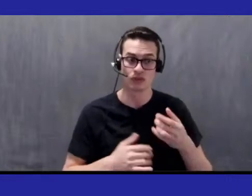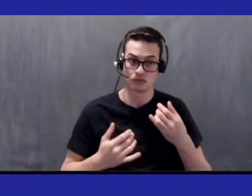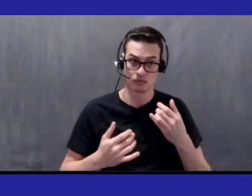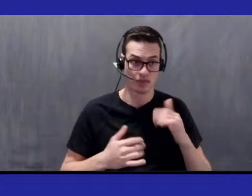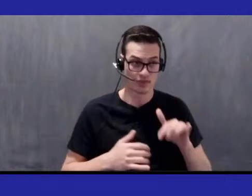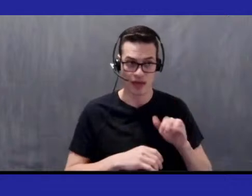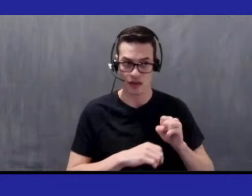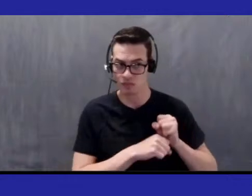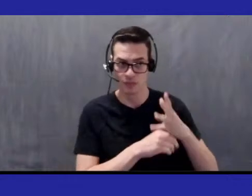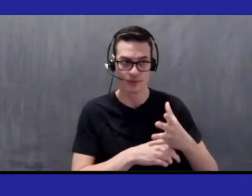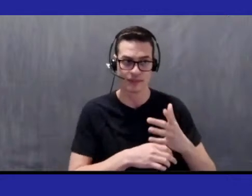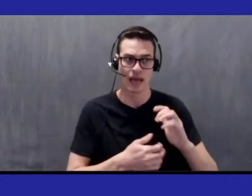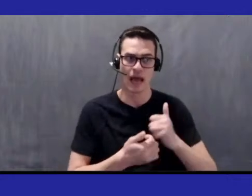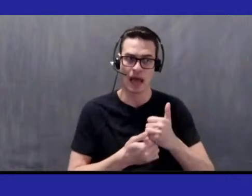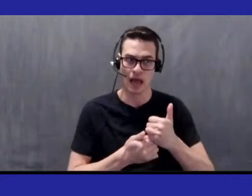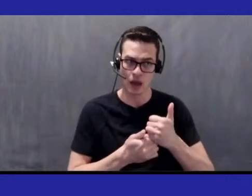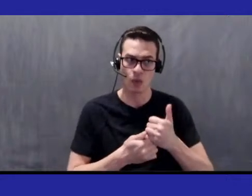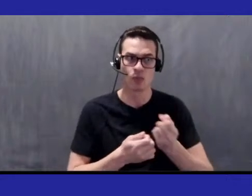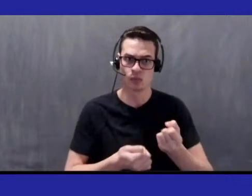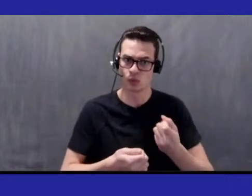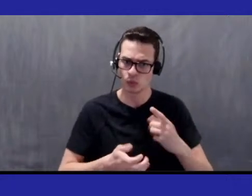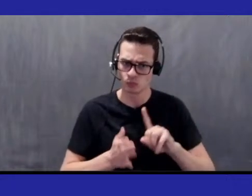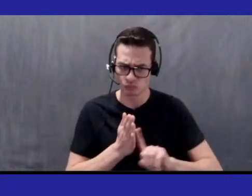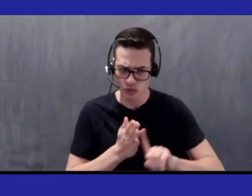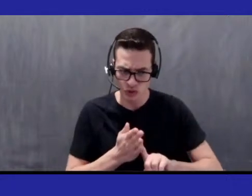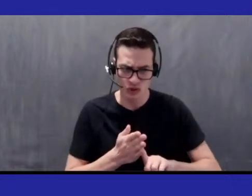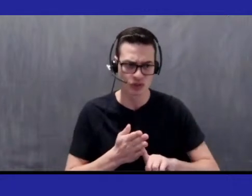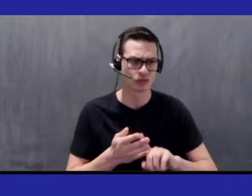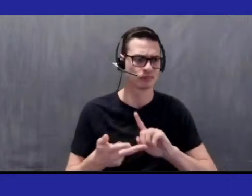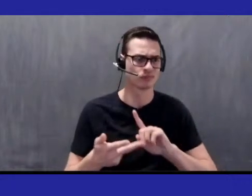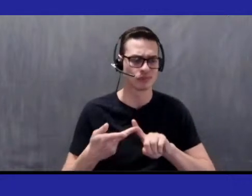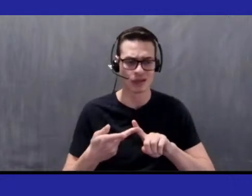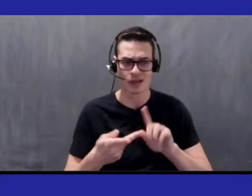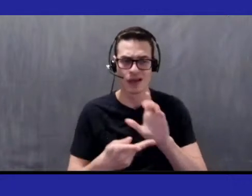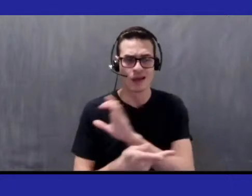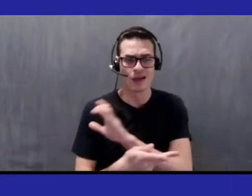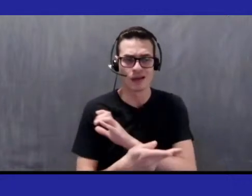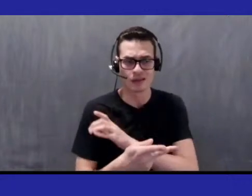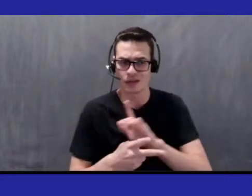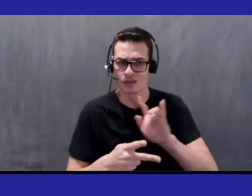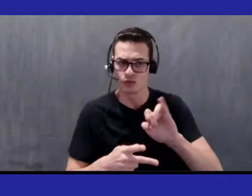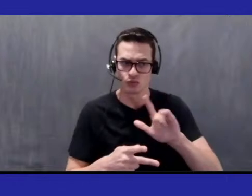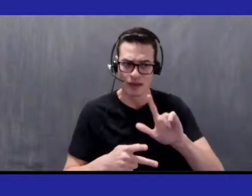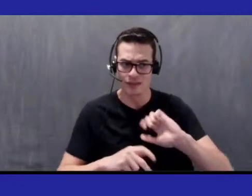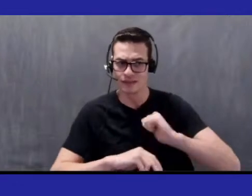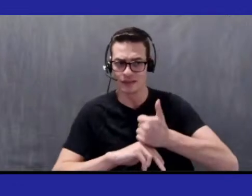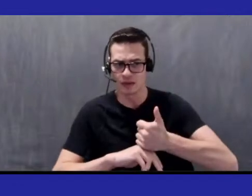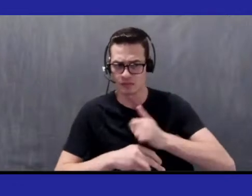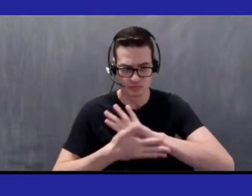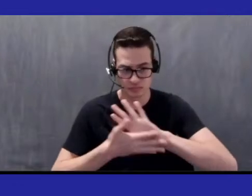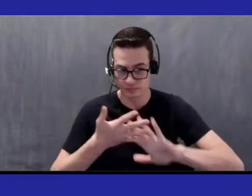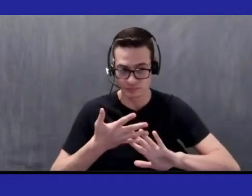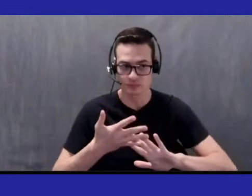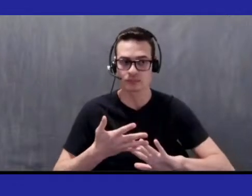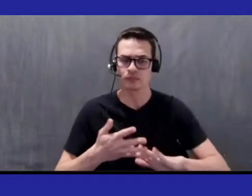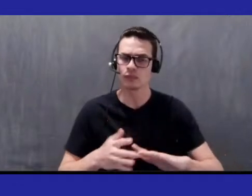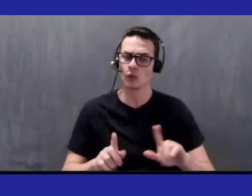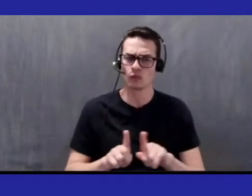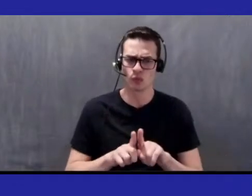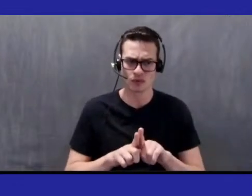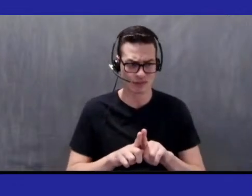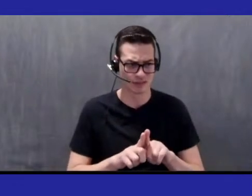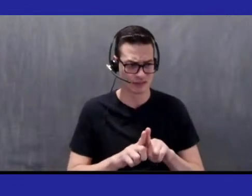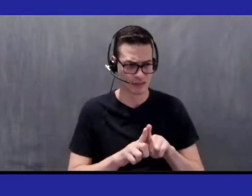this disparity extends to the bedside. Throughout the history of the disease, patients with sickle cell